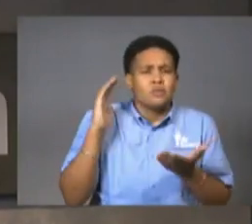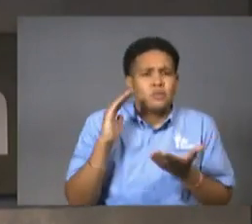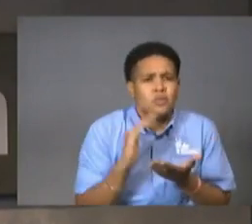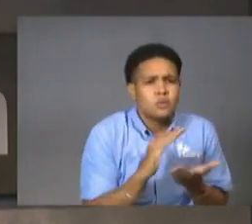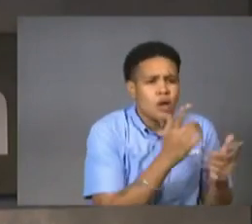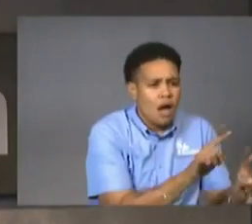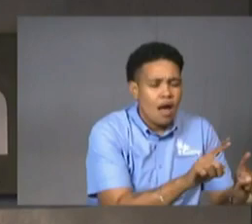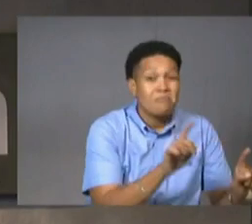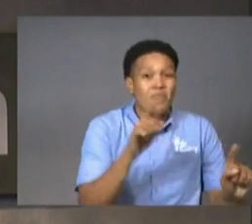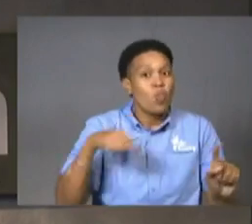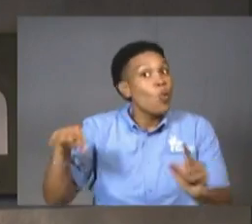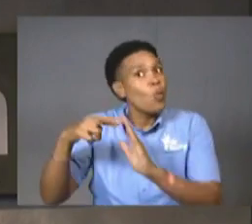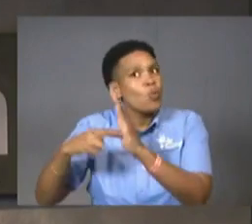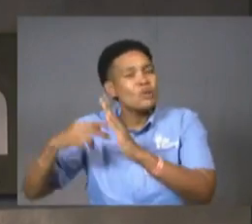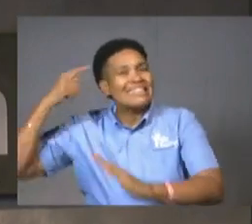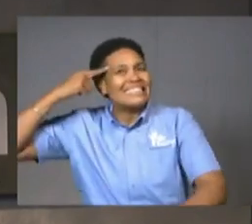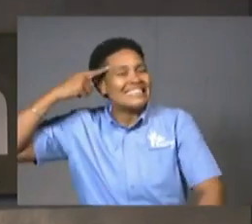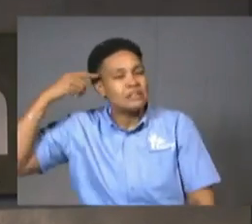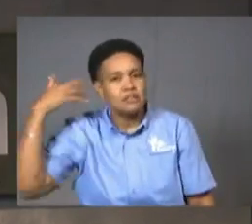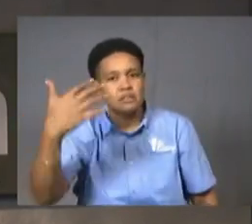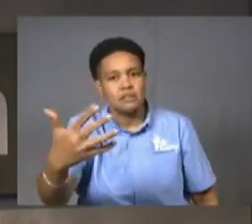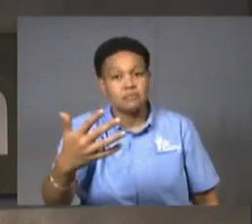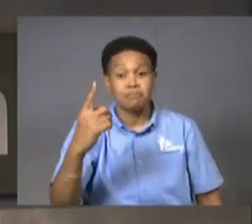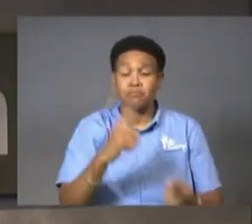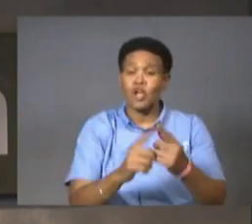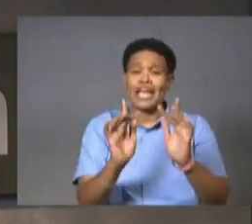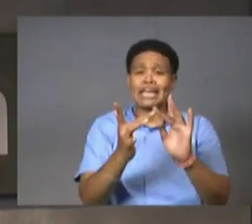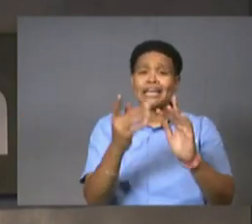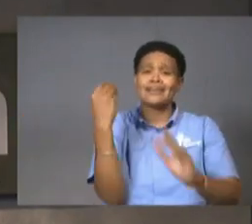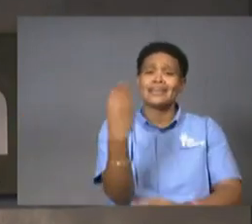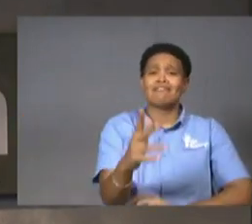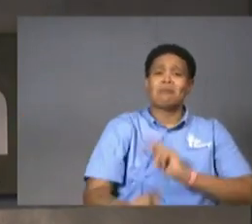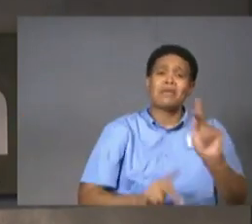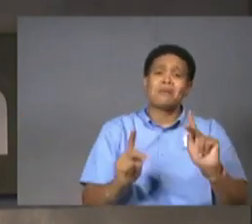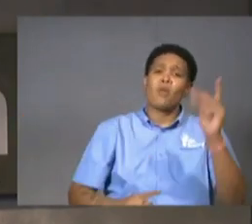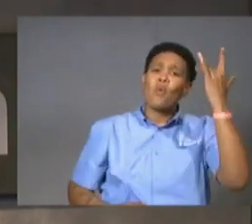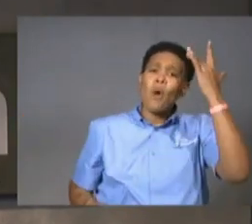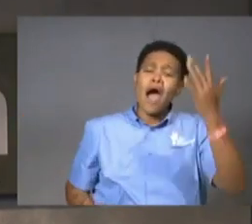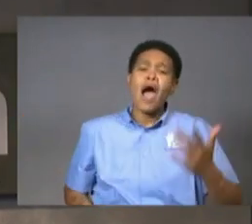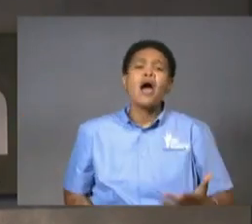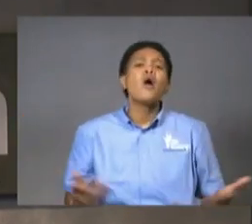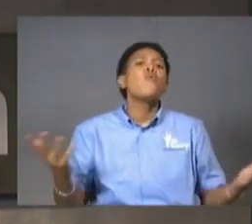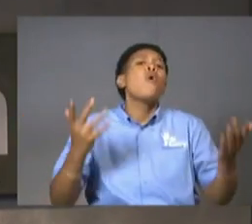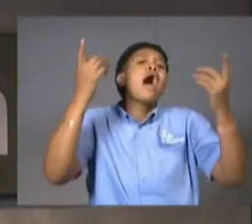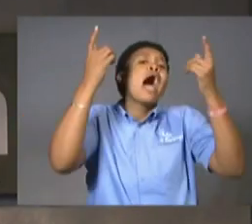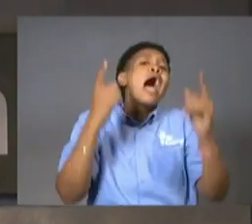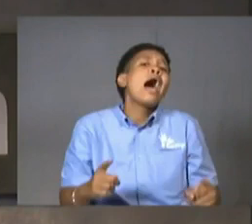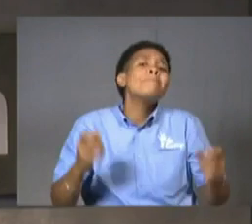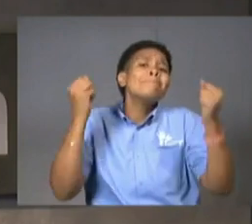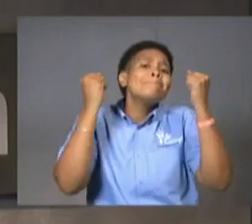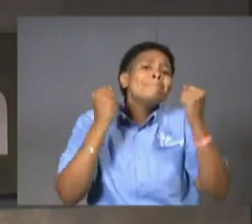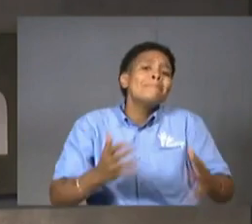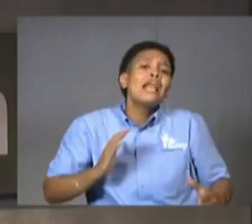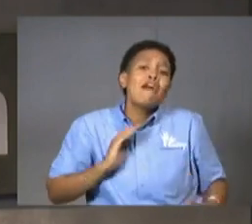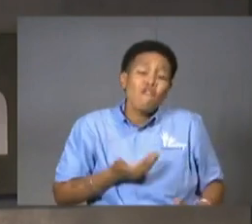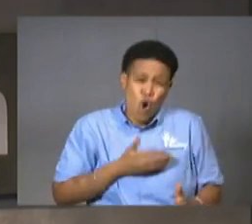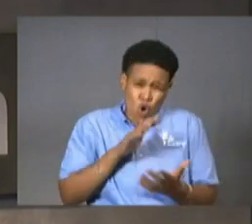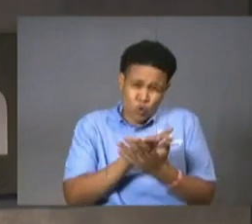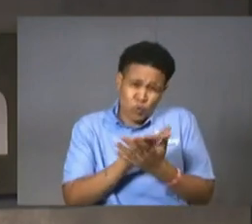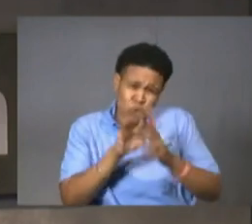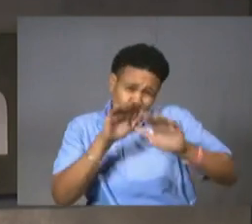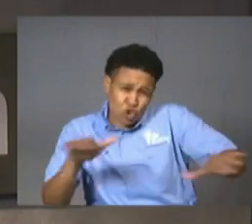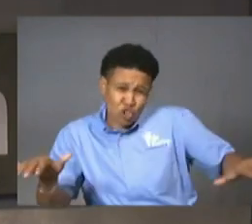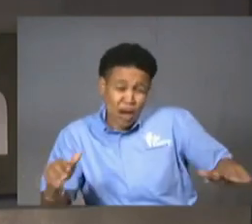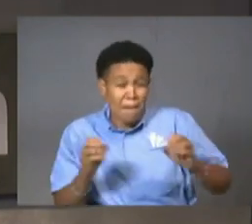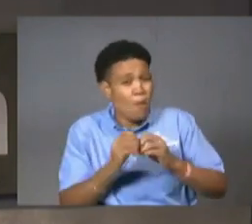And of course, bringing the internet to the people, because what has happened is so many of our school children, probably more than